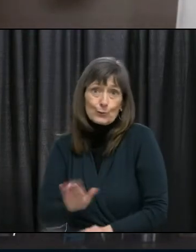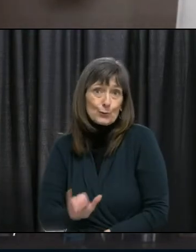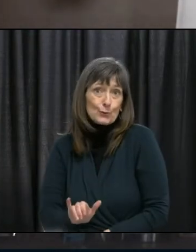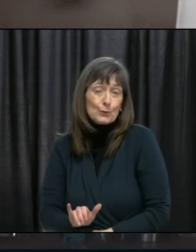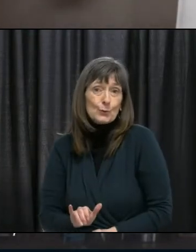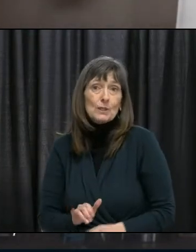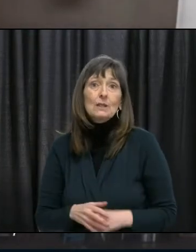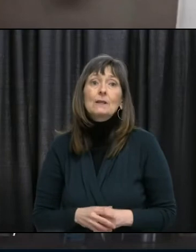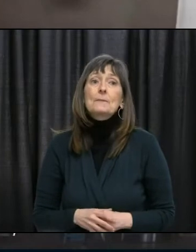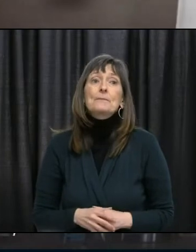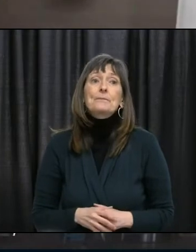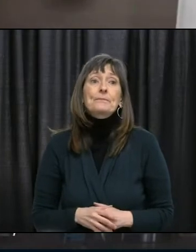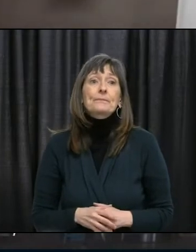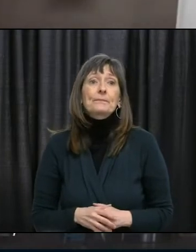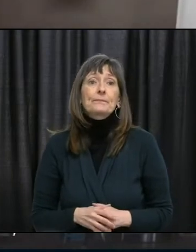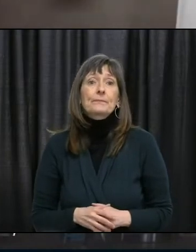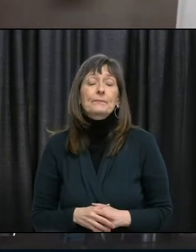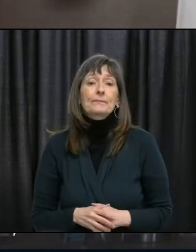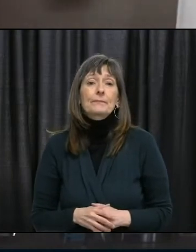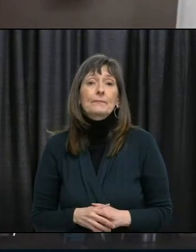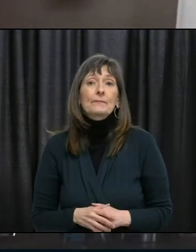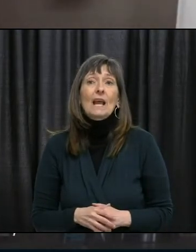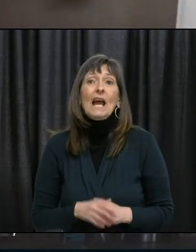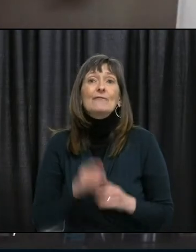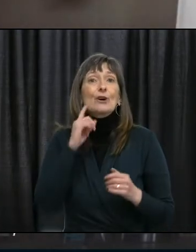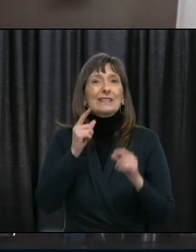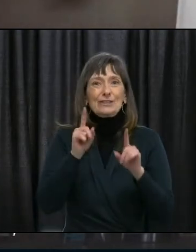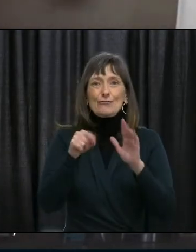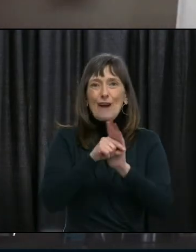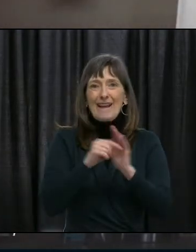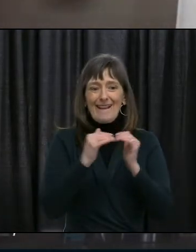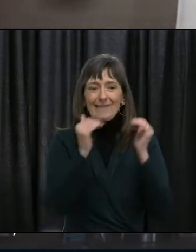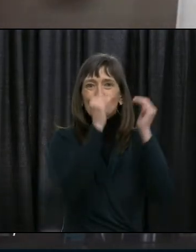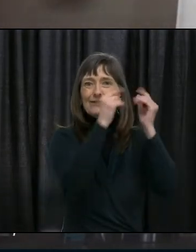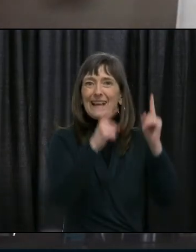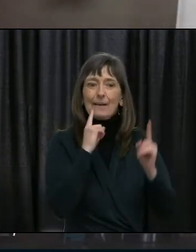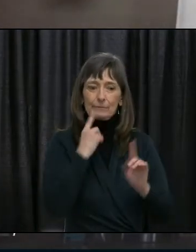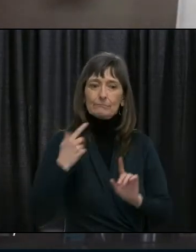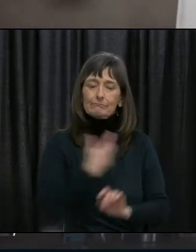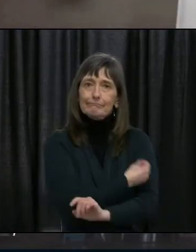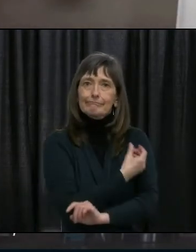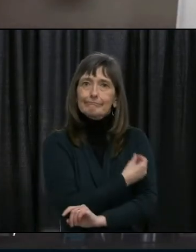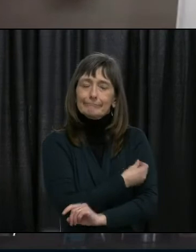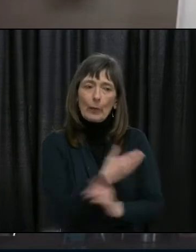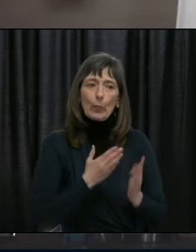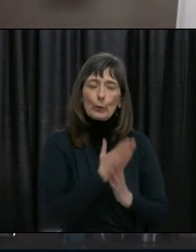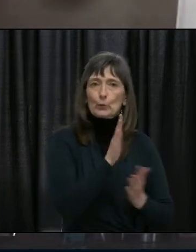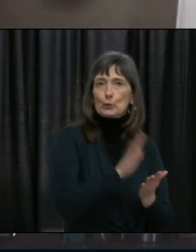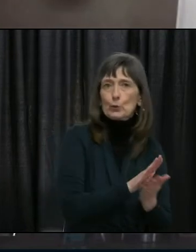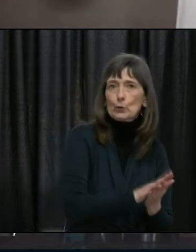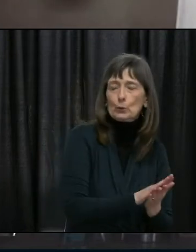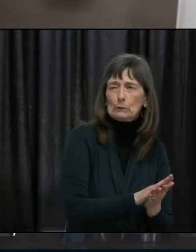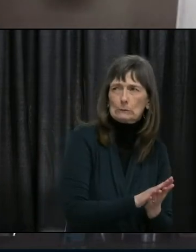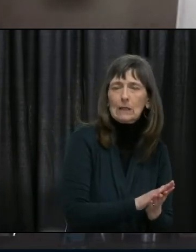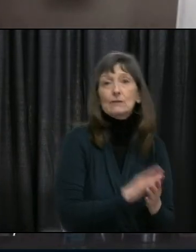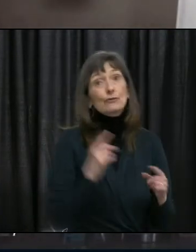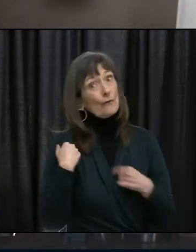given to grade students in a particular year through education rather than necessarily directly